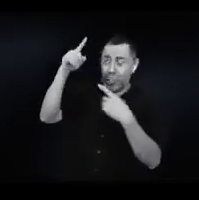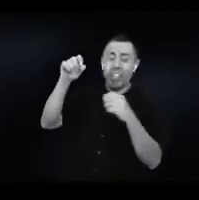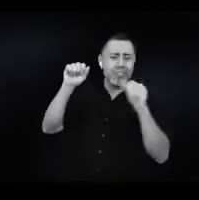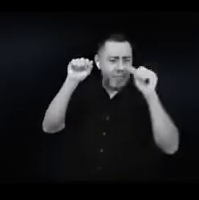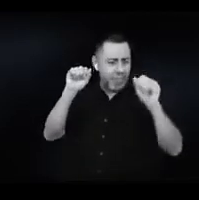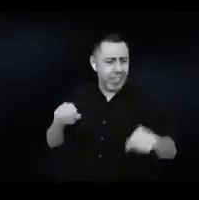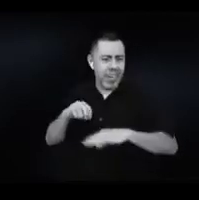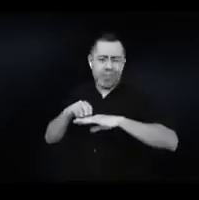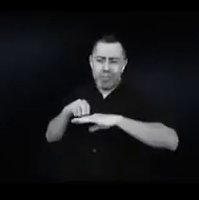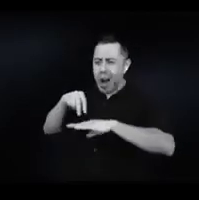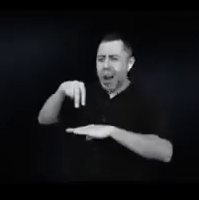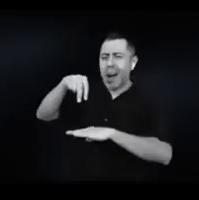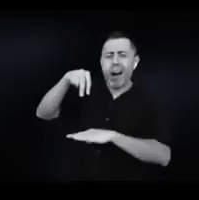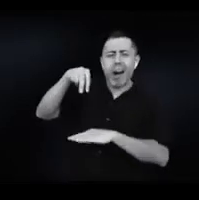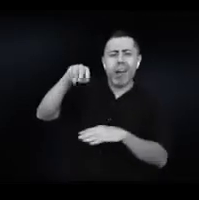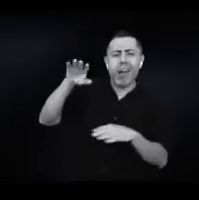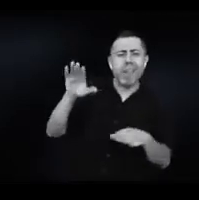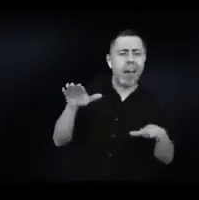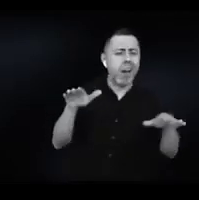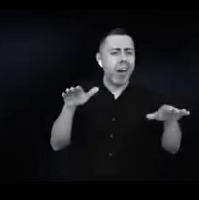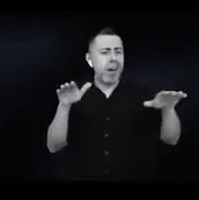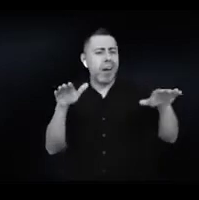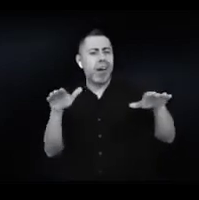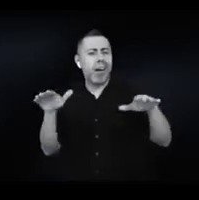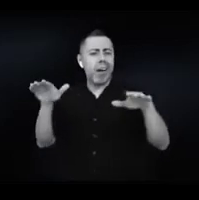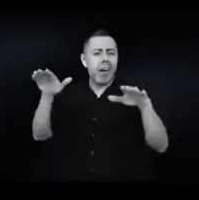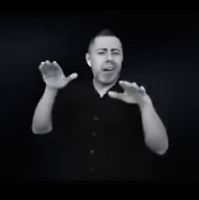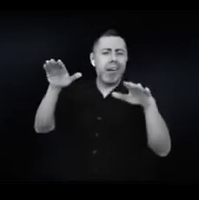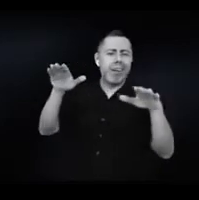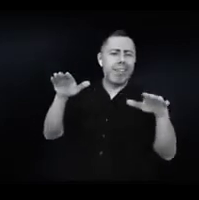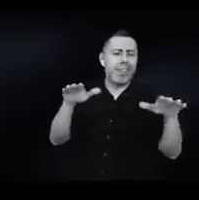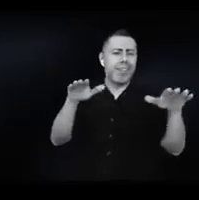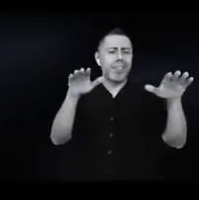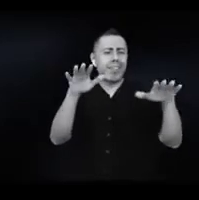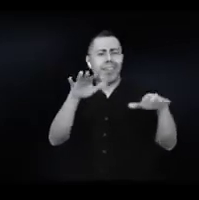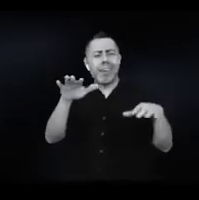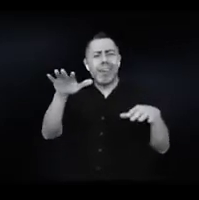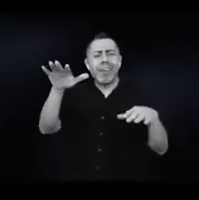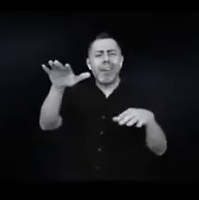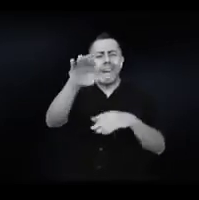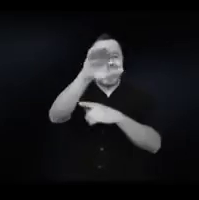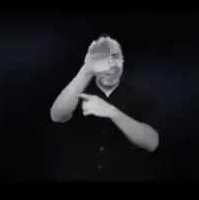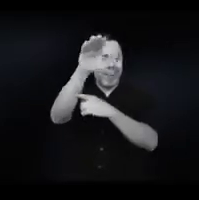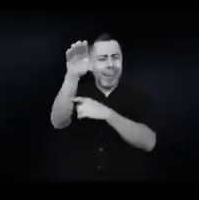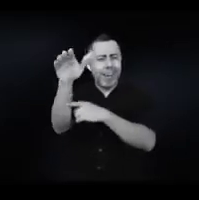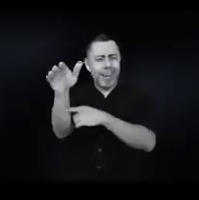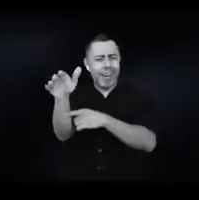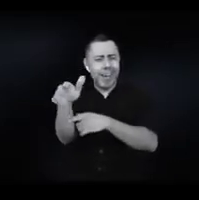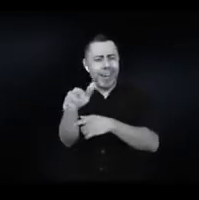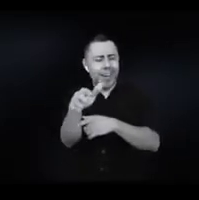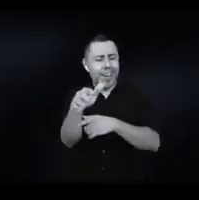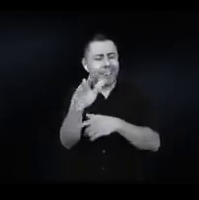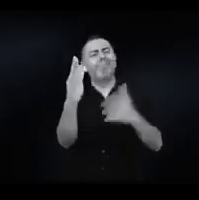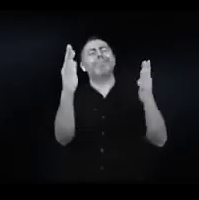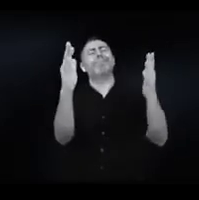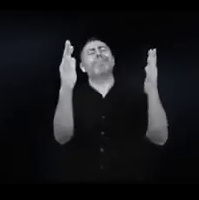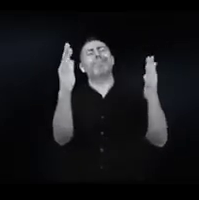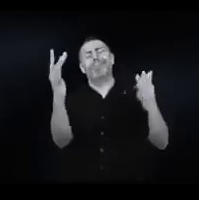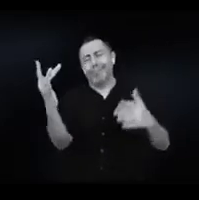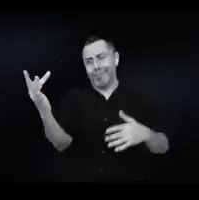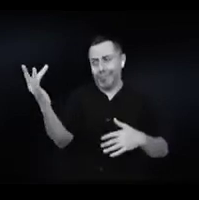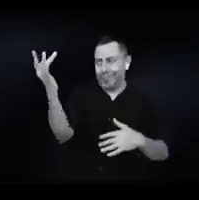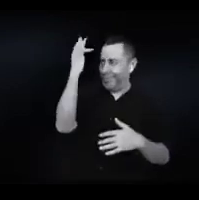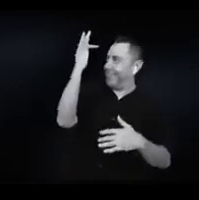throughout these nights. So a sound wakes me to